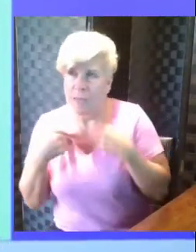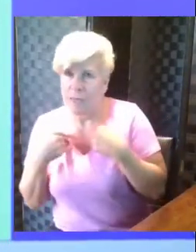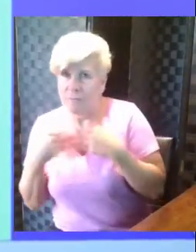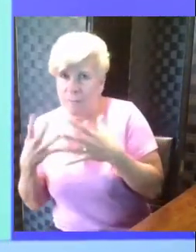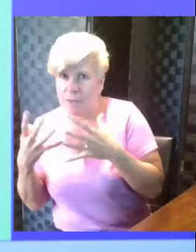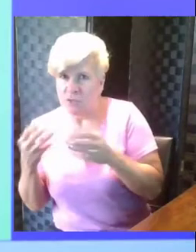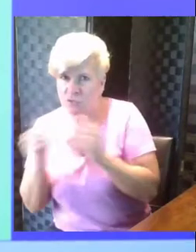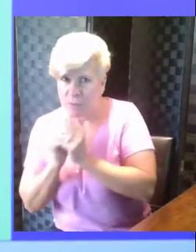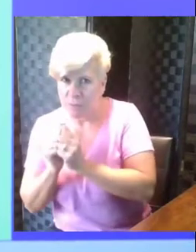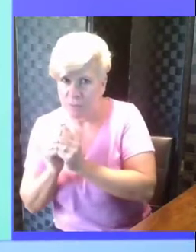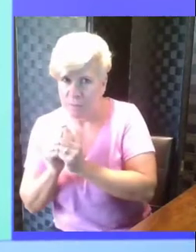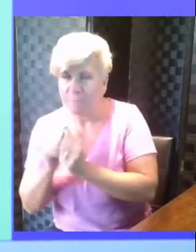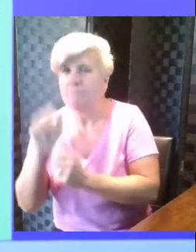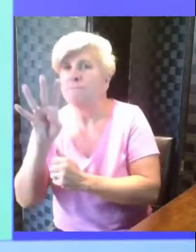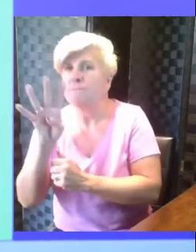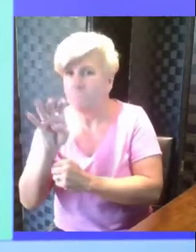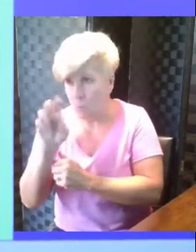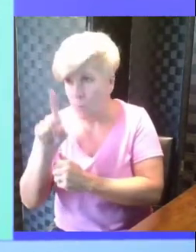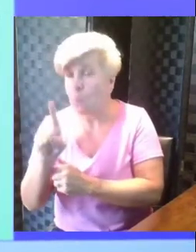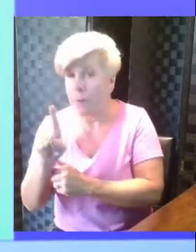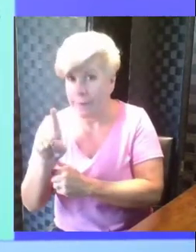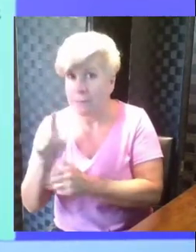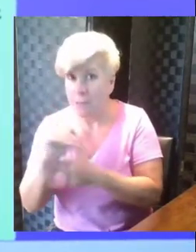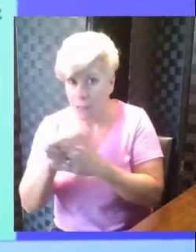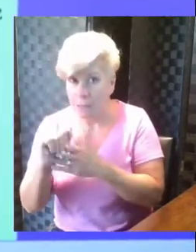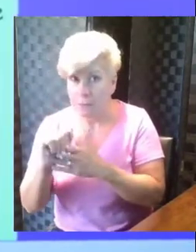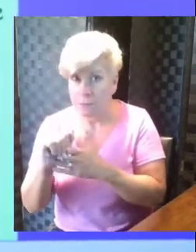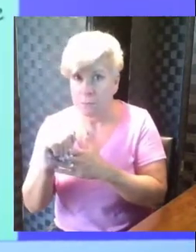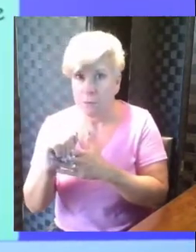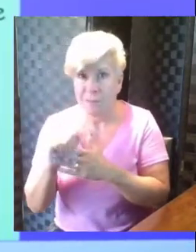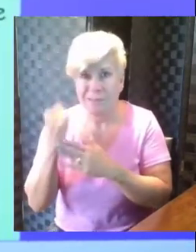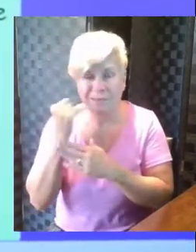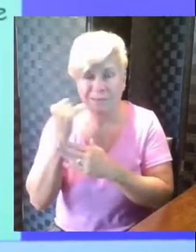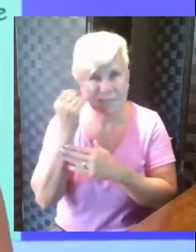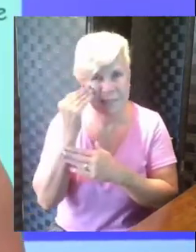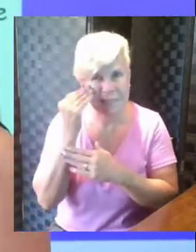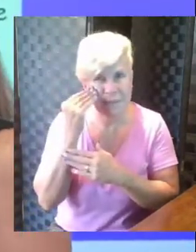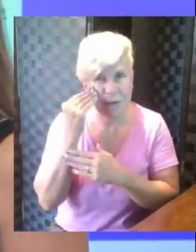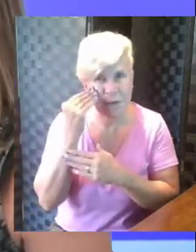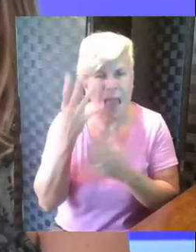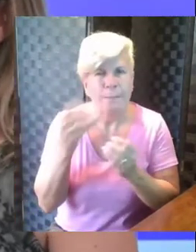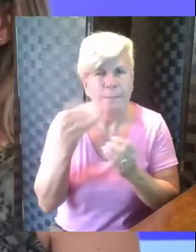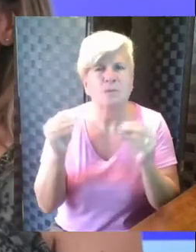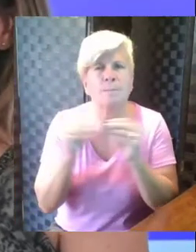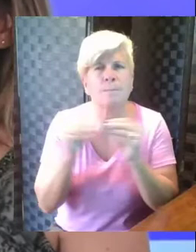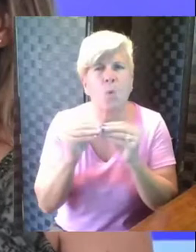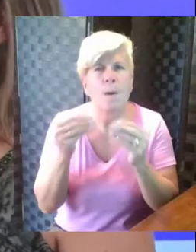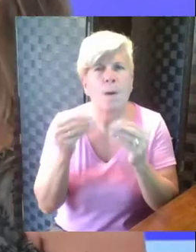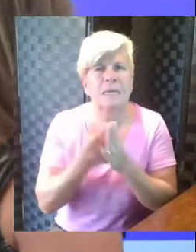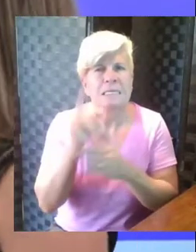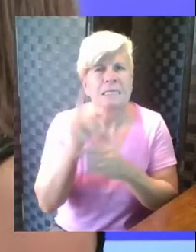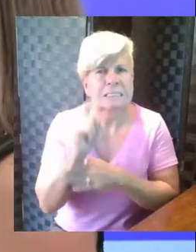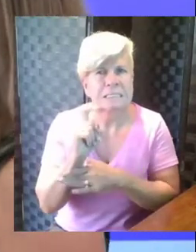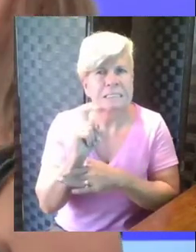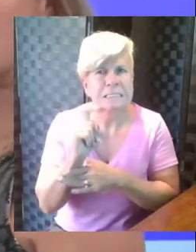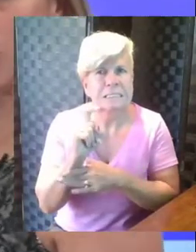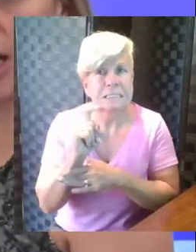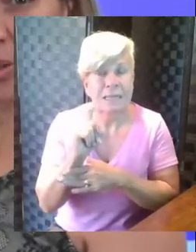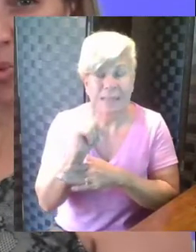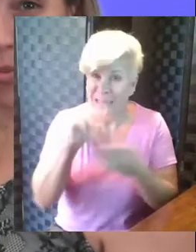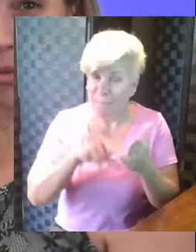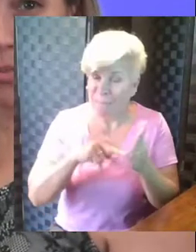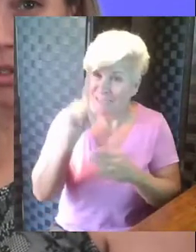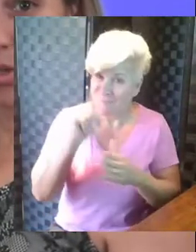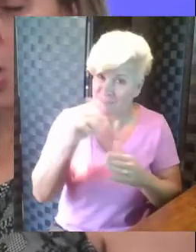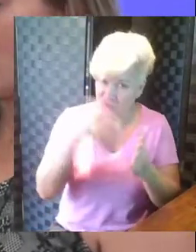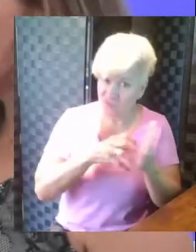altogether? That's right, we figured out already, $401. So I need to know how much more money they need, which means I'm doing a